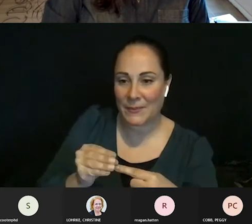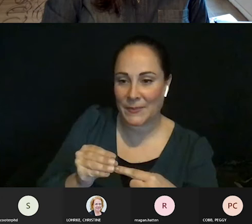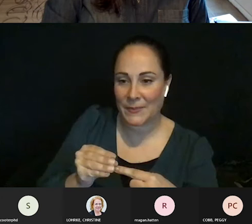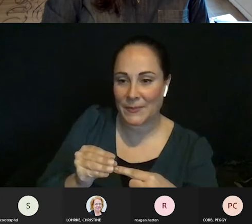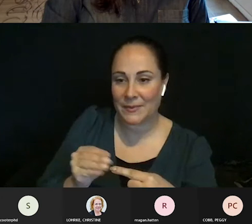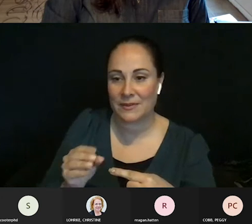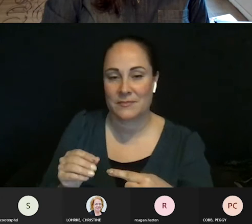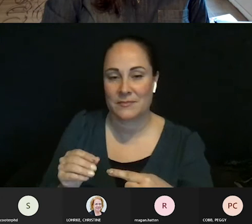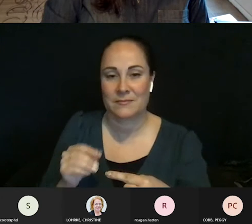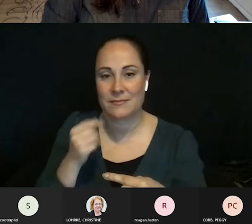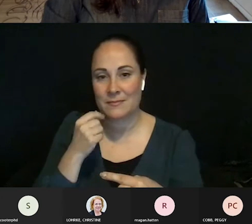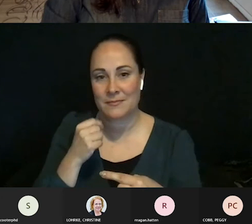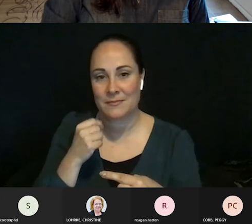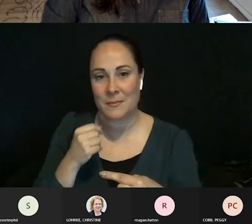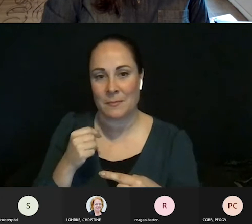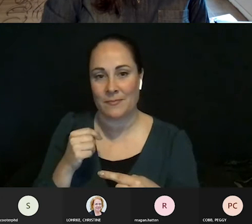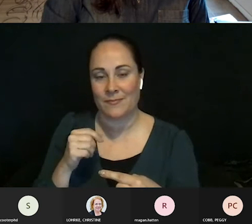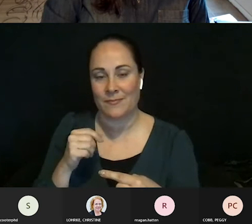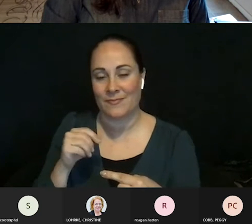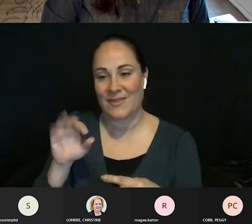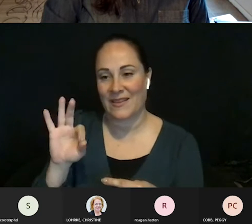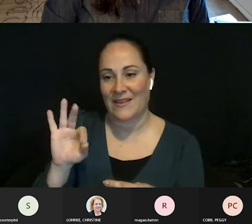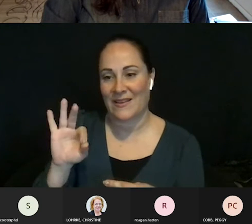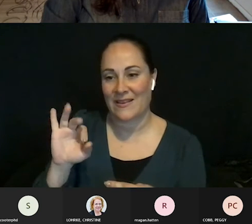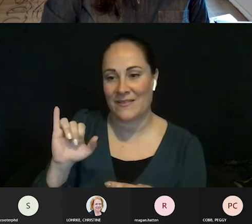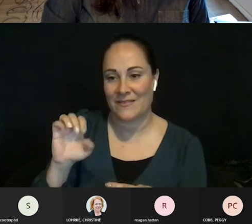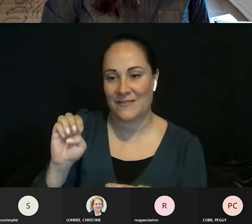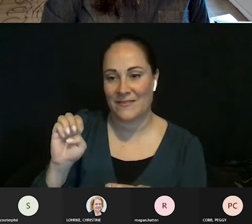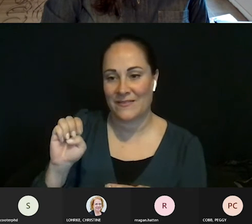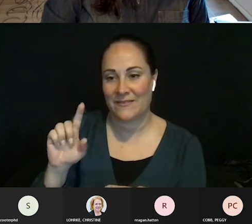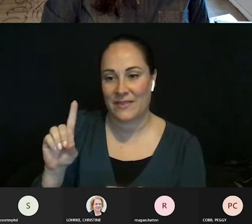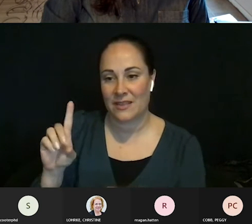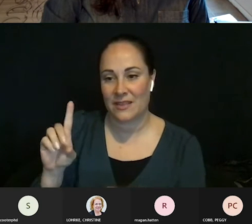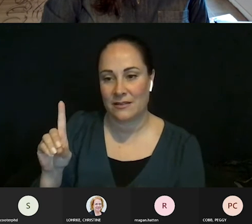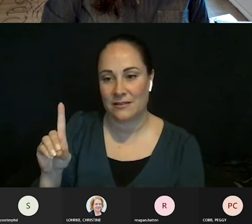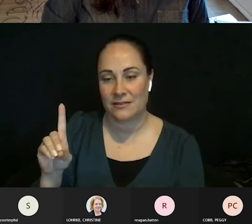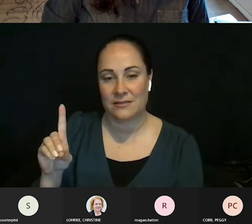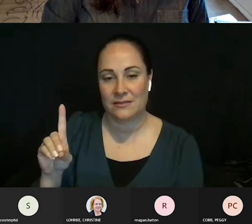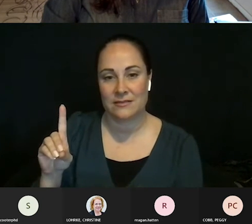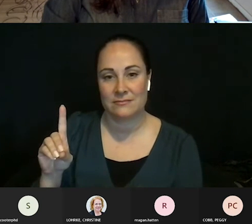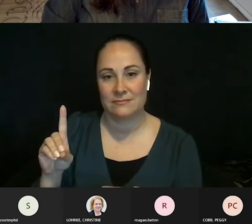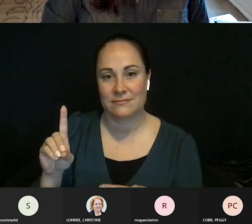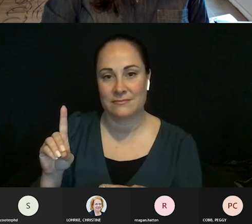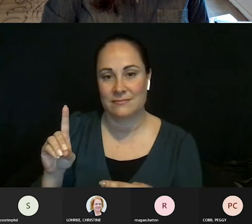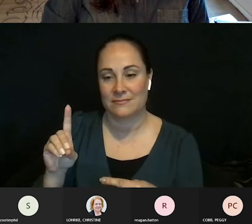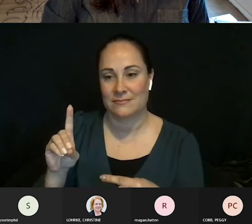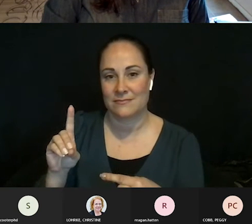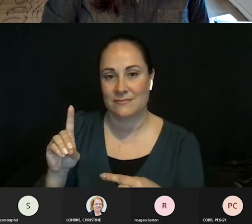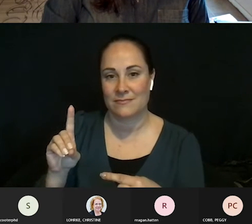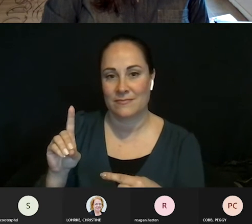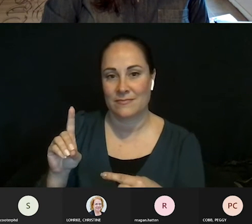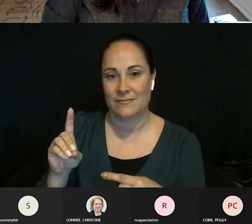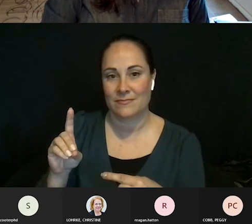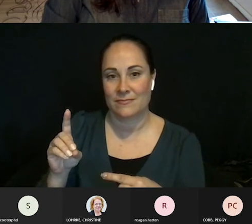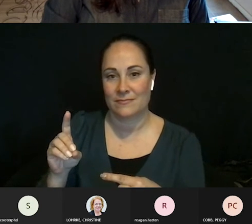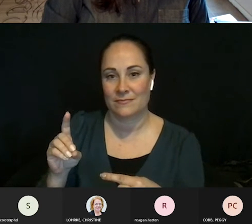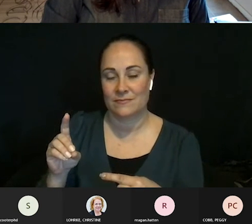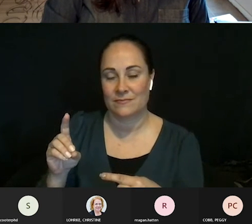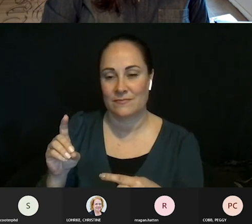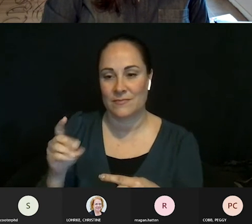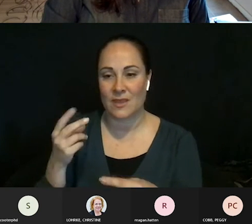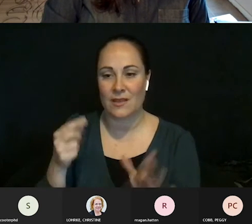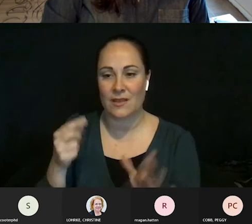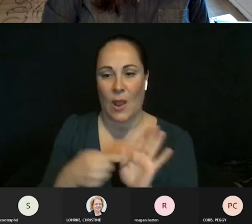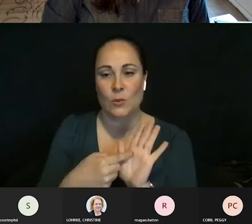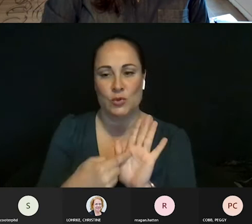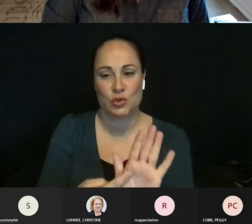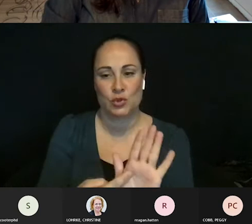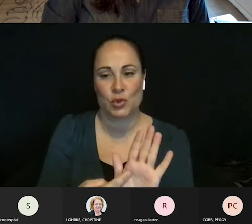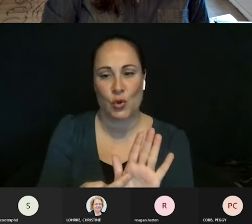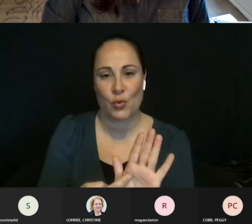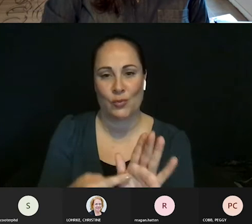it. I want to try to share an image of the magnetic field for this setup.